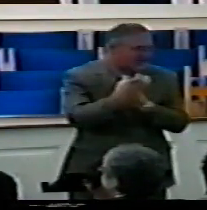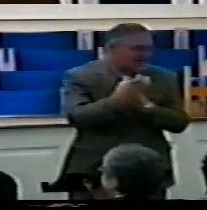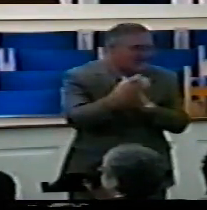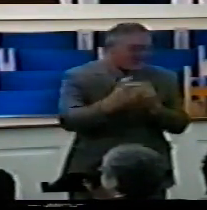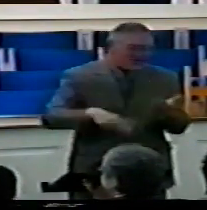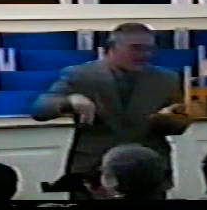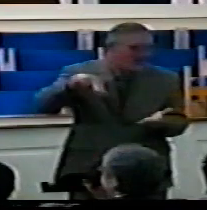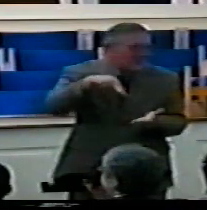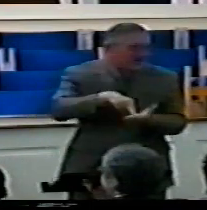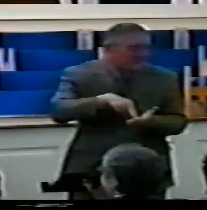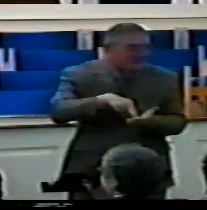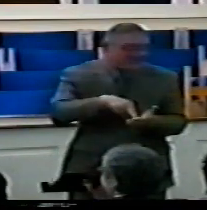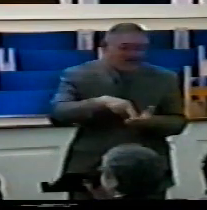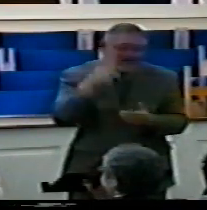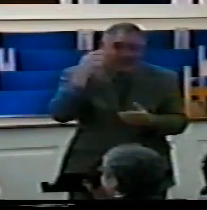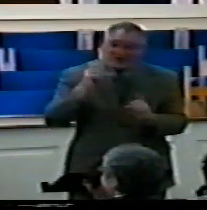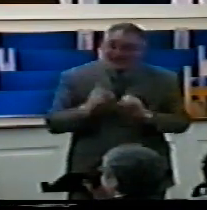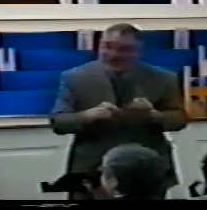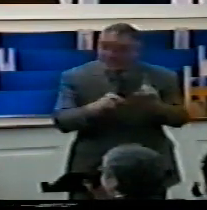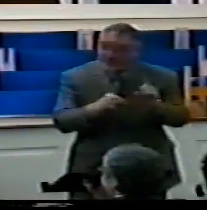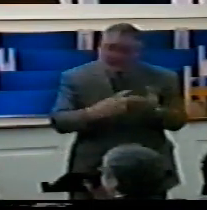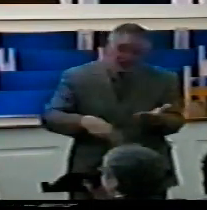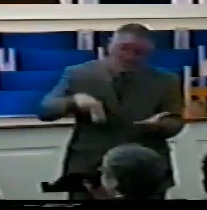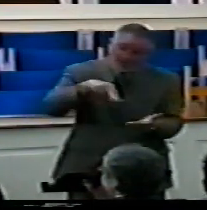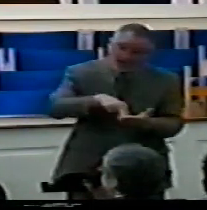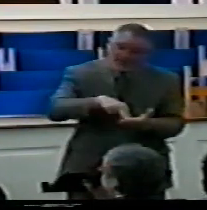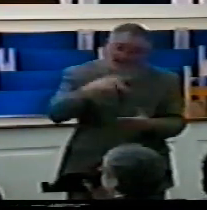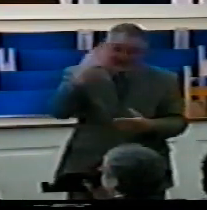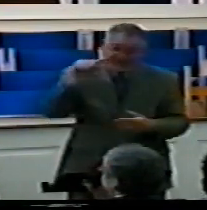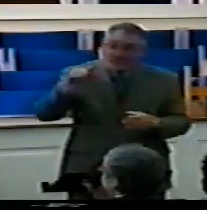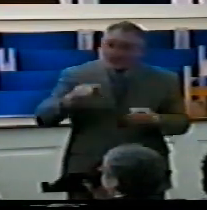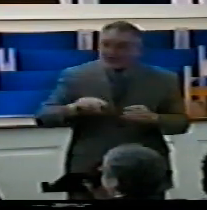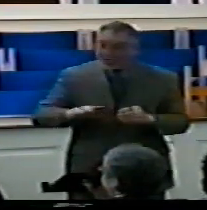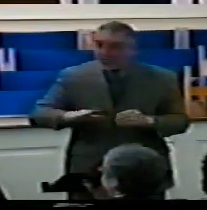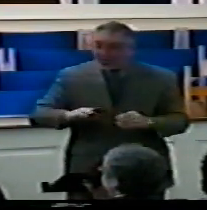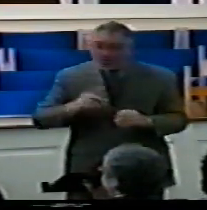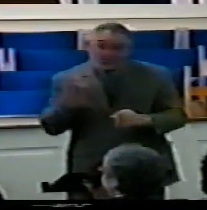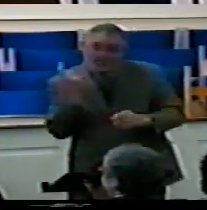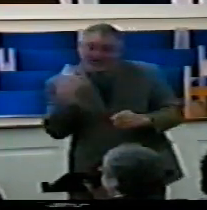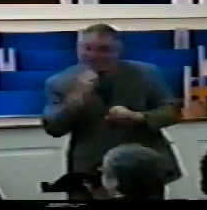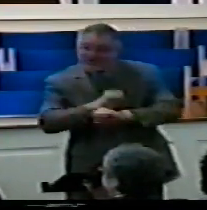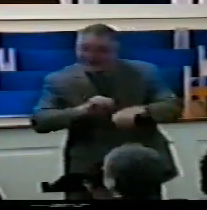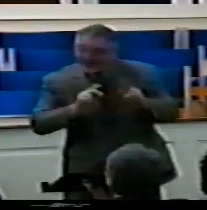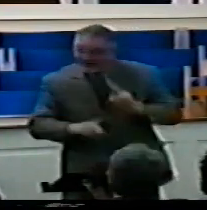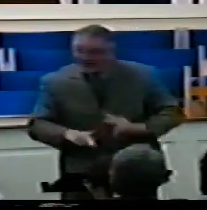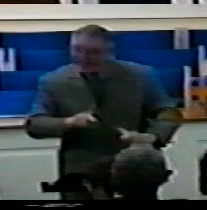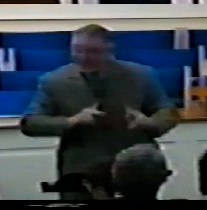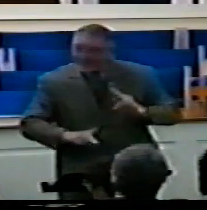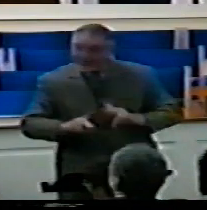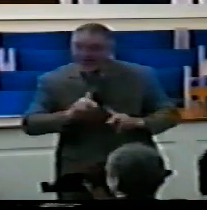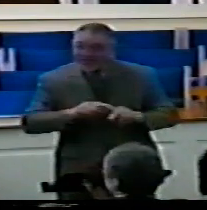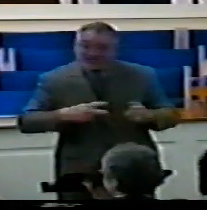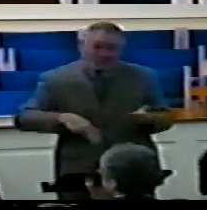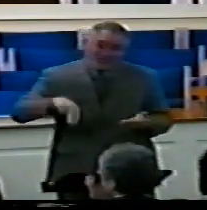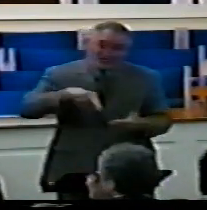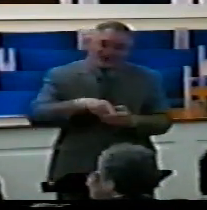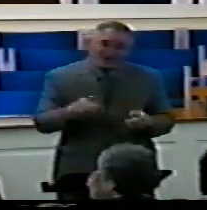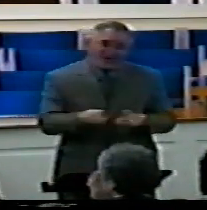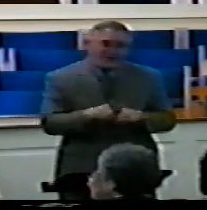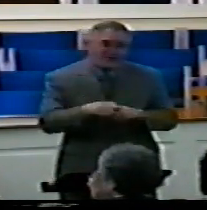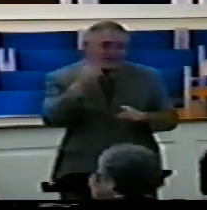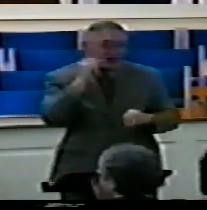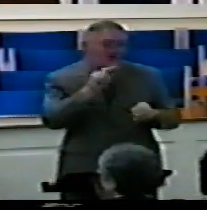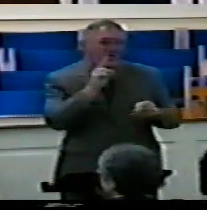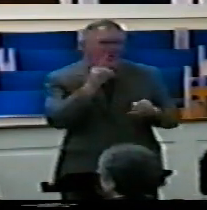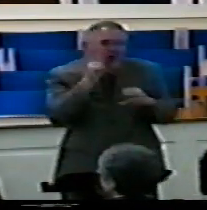up for the disciples, for the souls, and he rose up for the skeptics. There's those around us